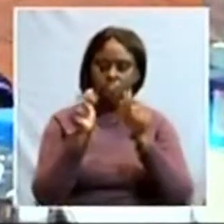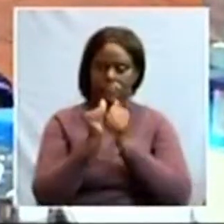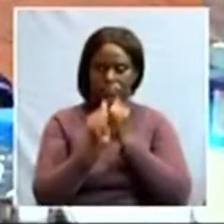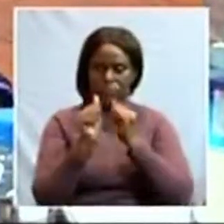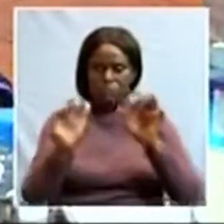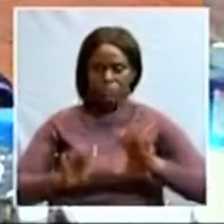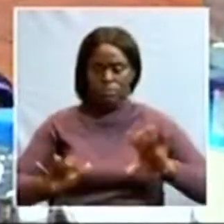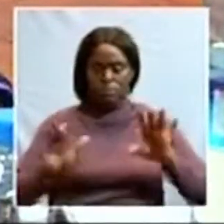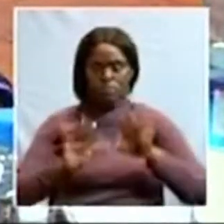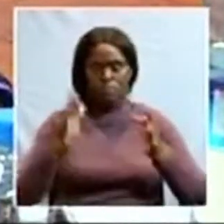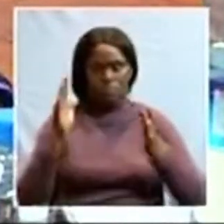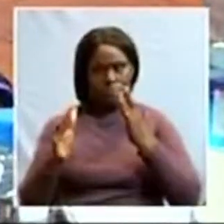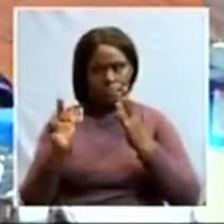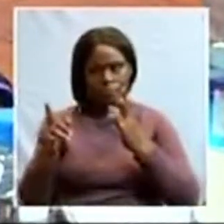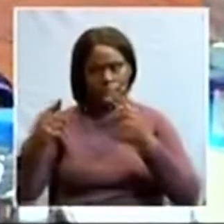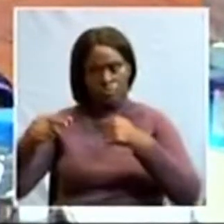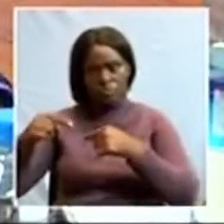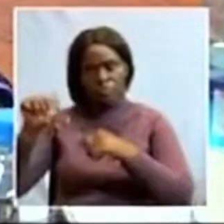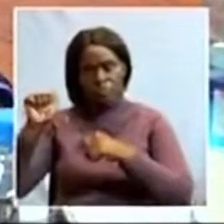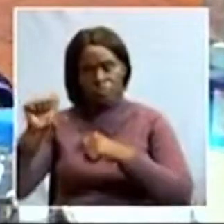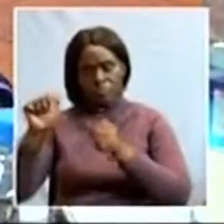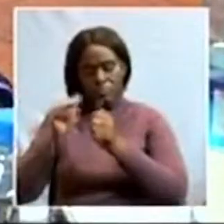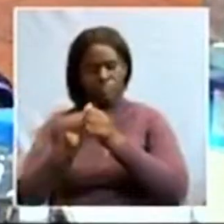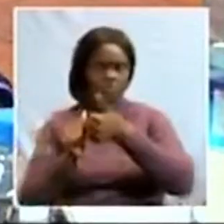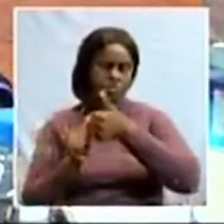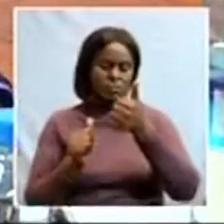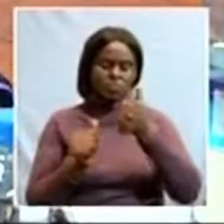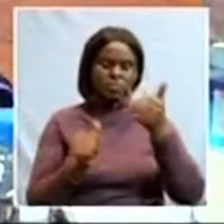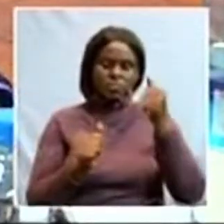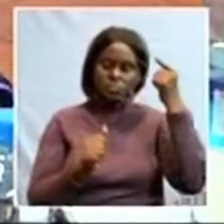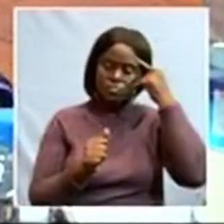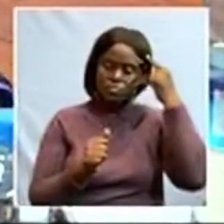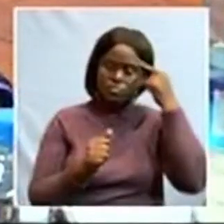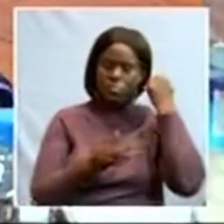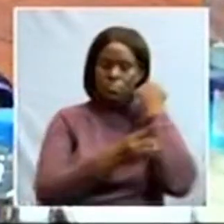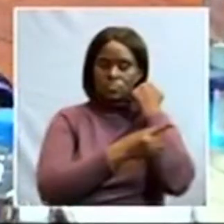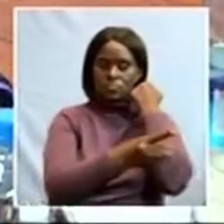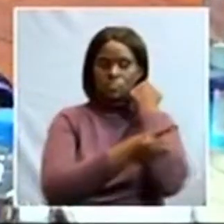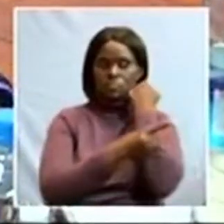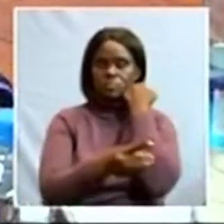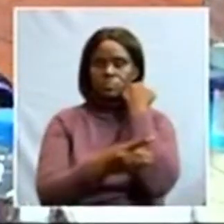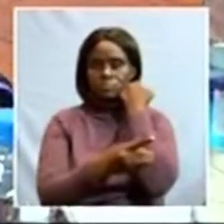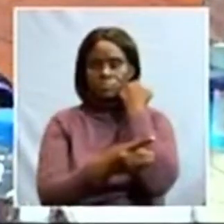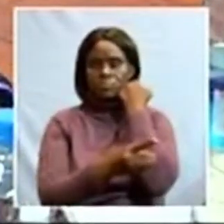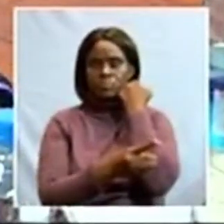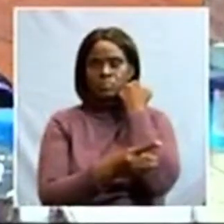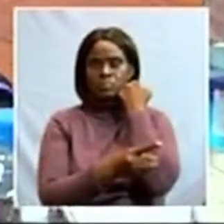existing between the local authority and the other government departments.